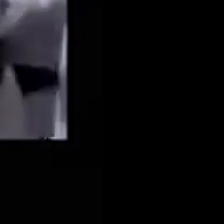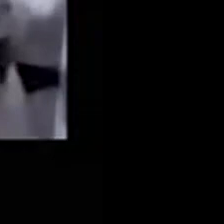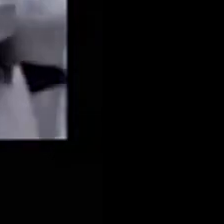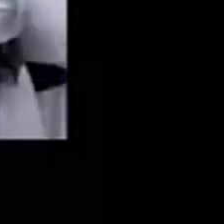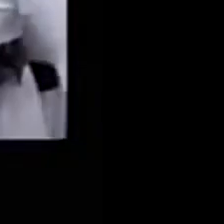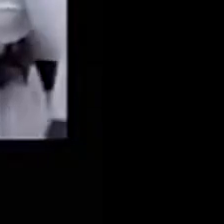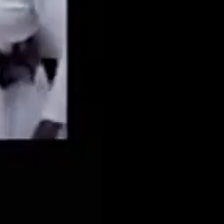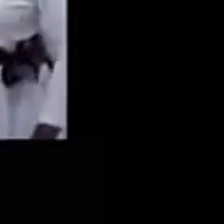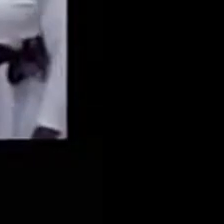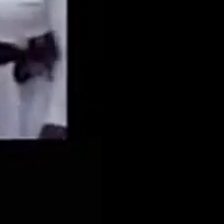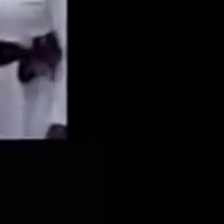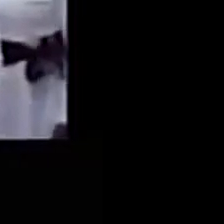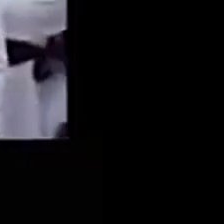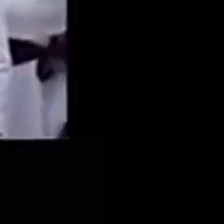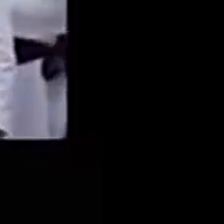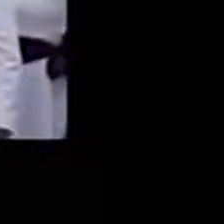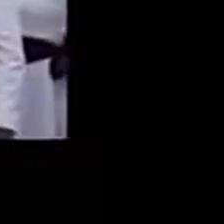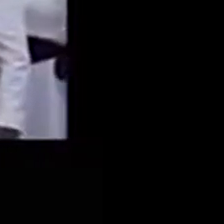cross,